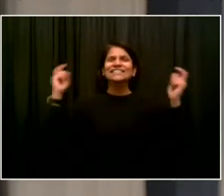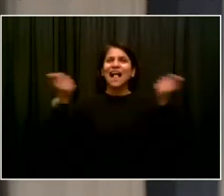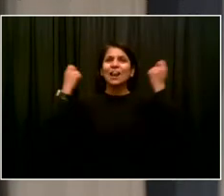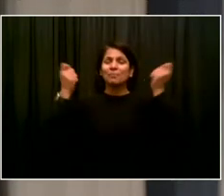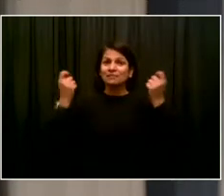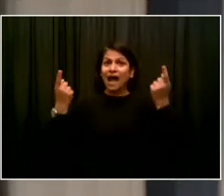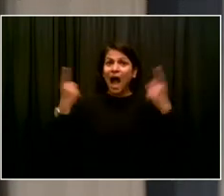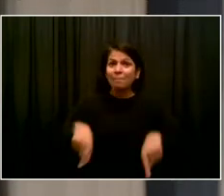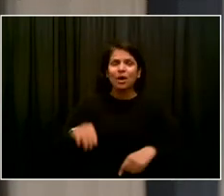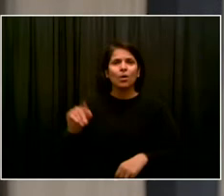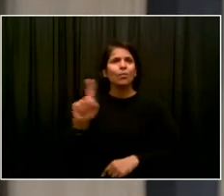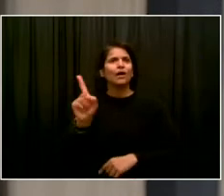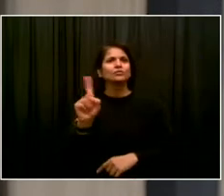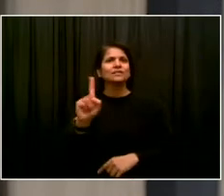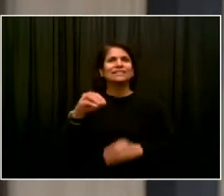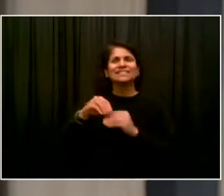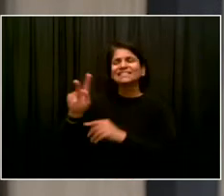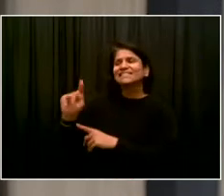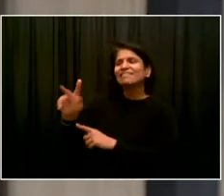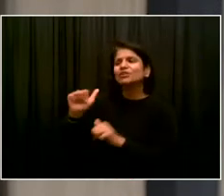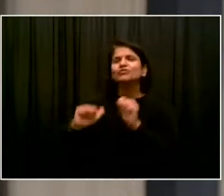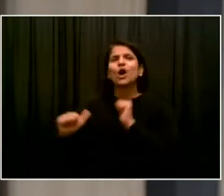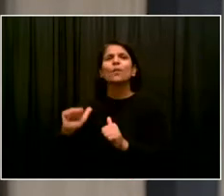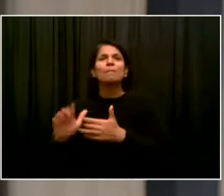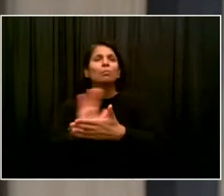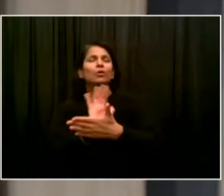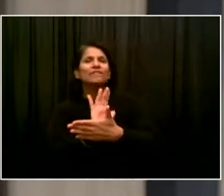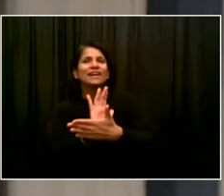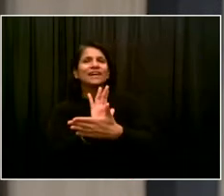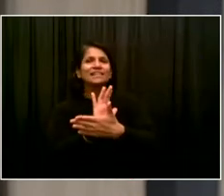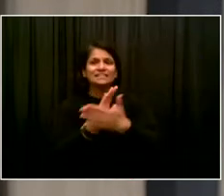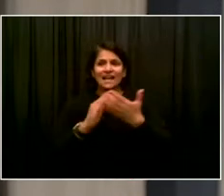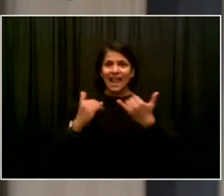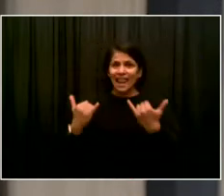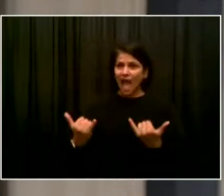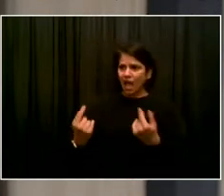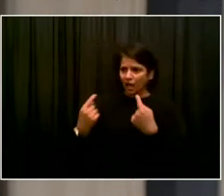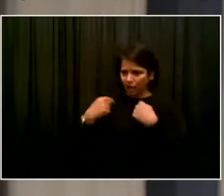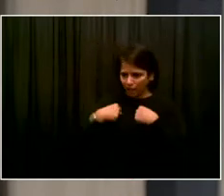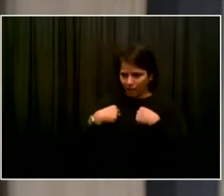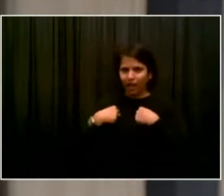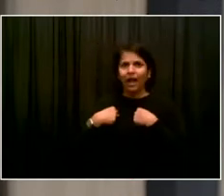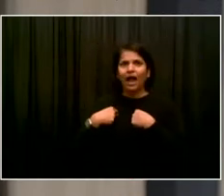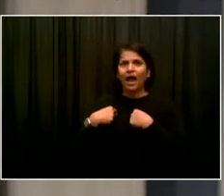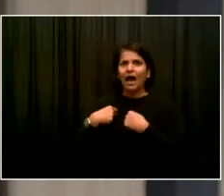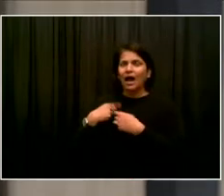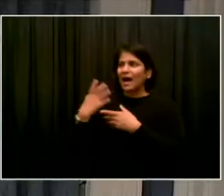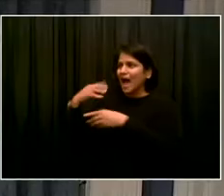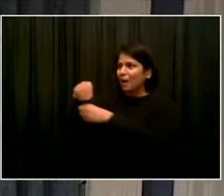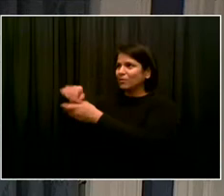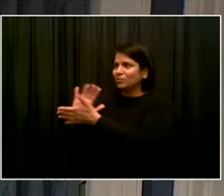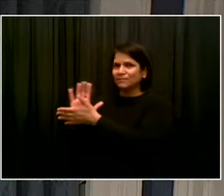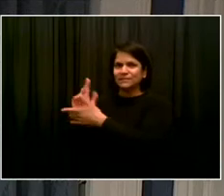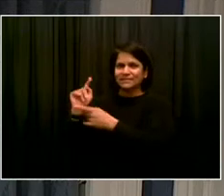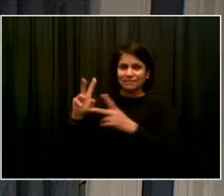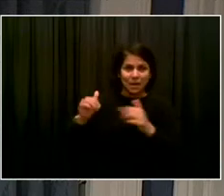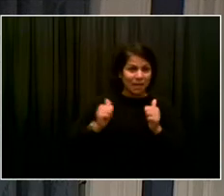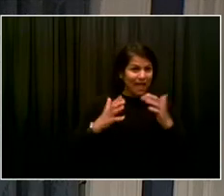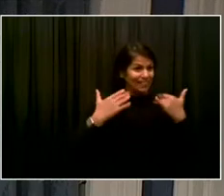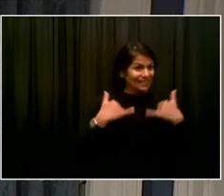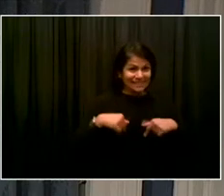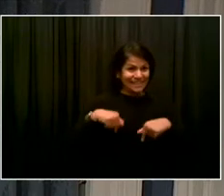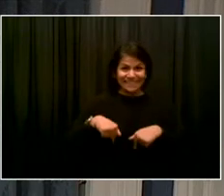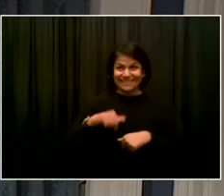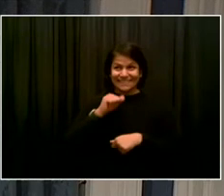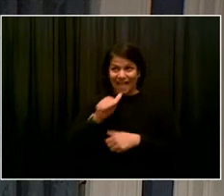now I'm in movies, but this is not a movie. This is real, right? This is real. This is real. This is actually happening. I'm getting